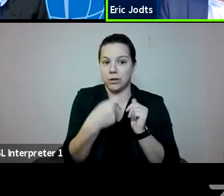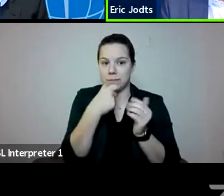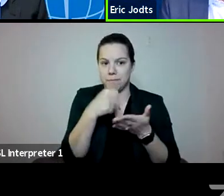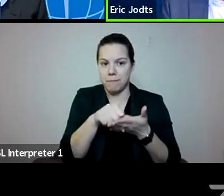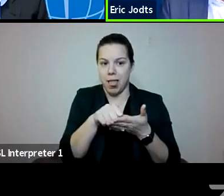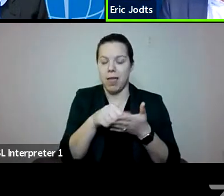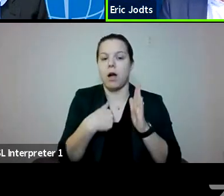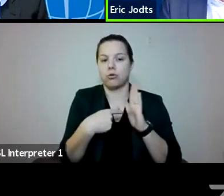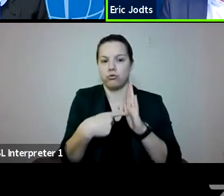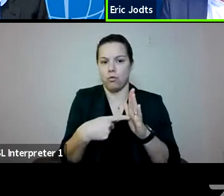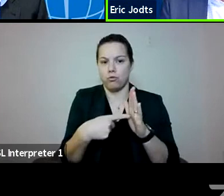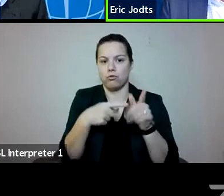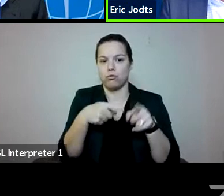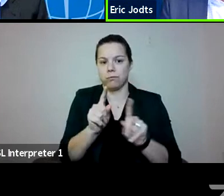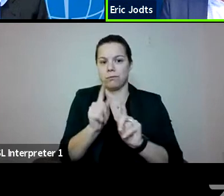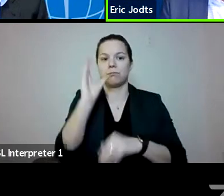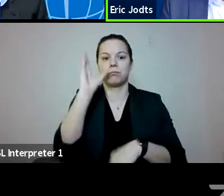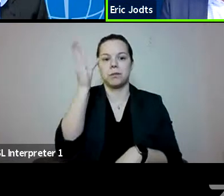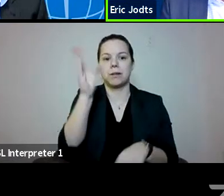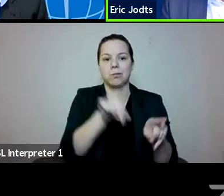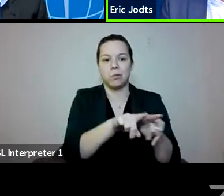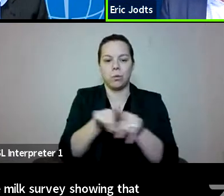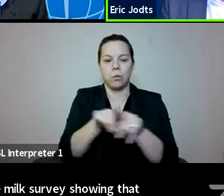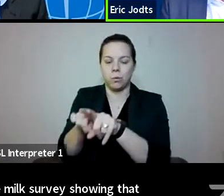in the presentation as well.